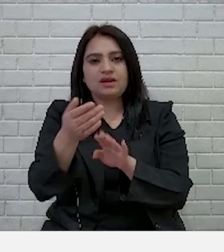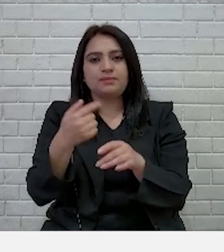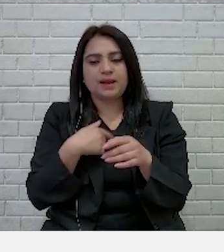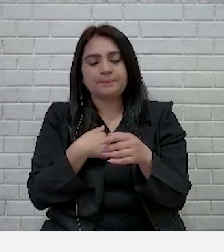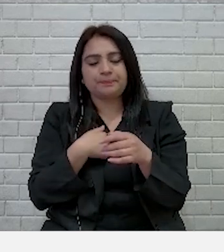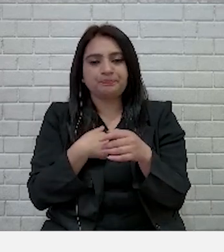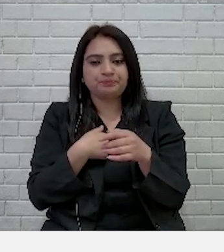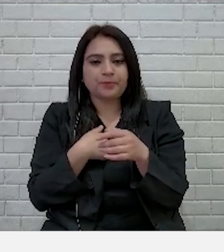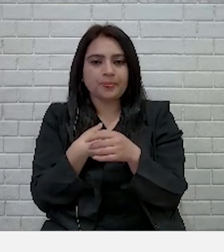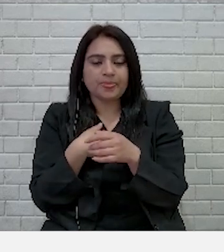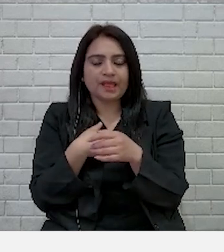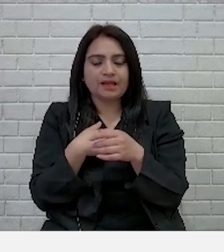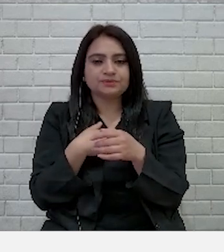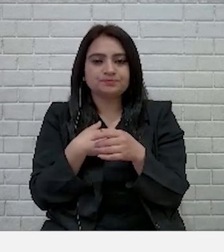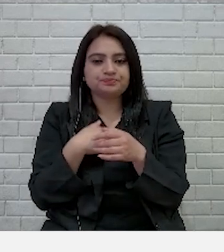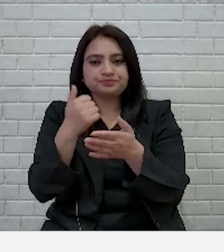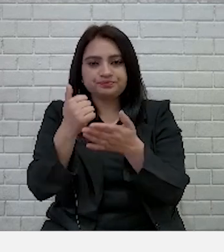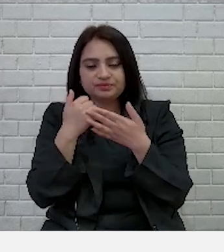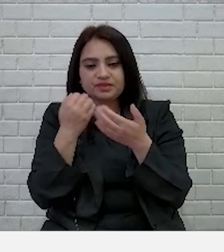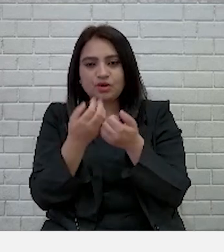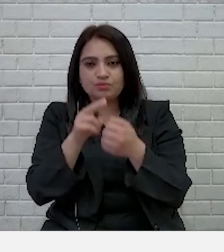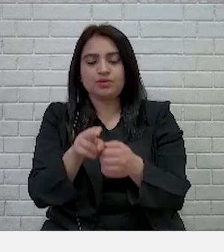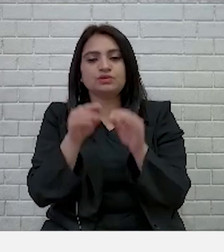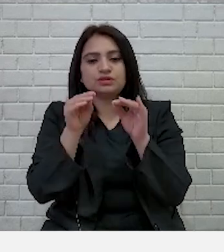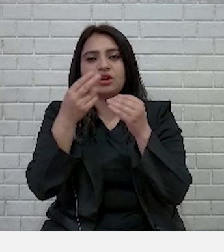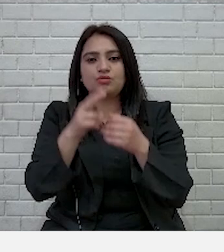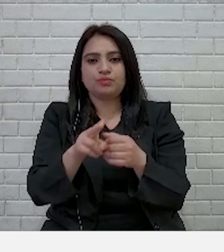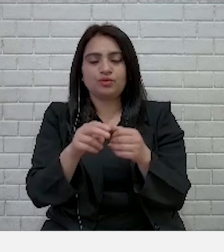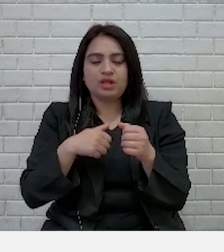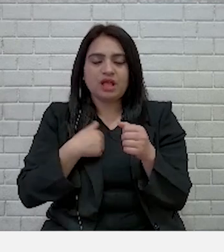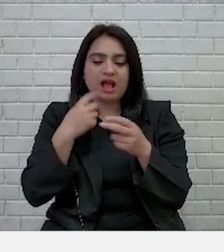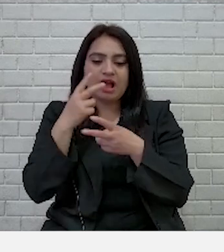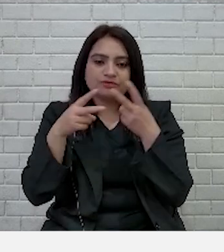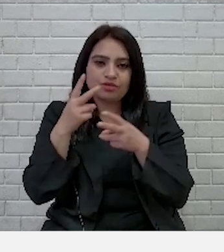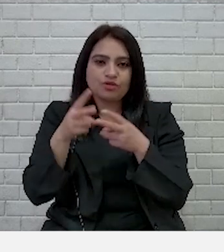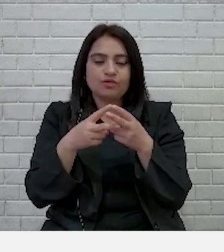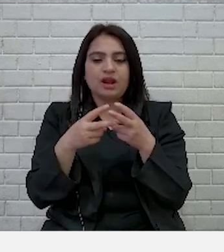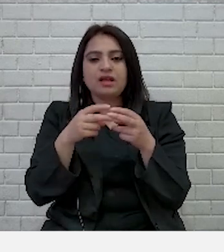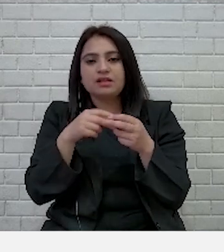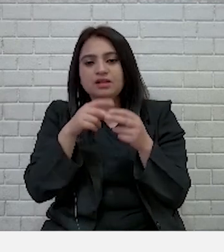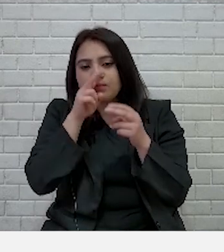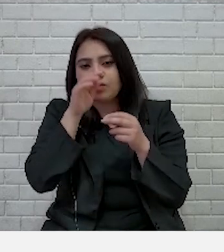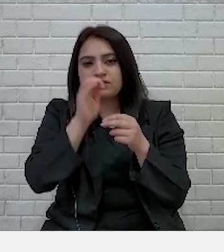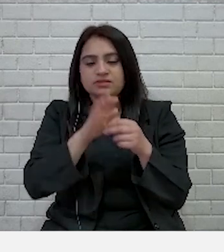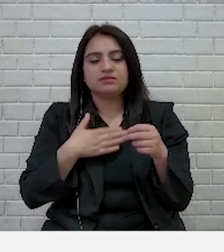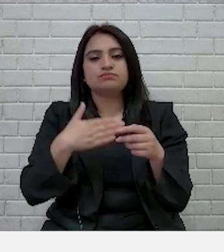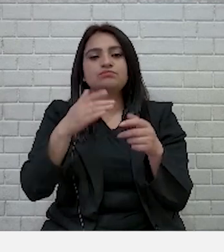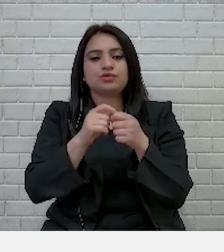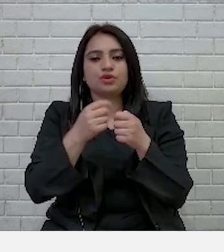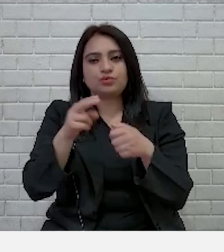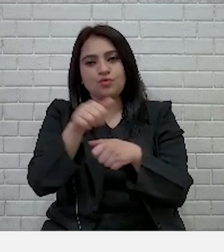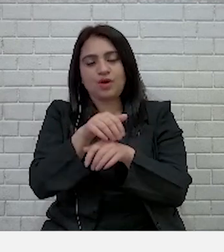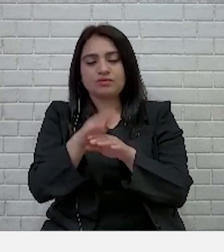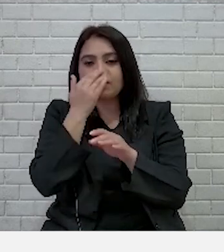front of public and speak about whatever I could. They are the ones who actually helped me to reach where I am because